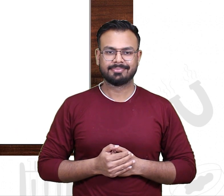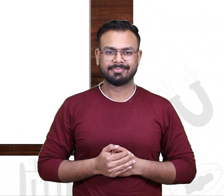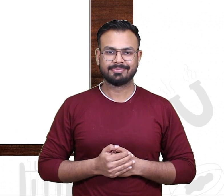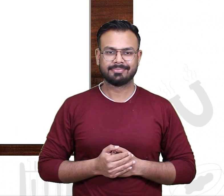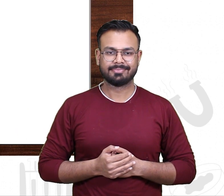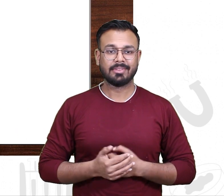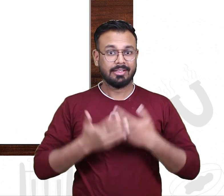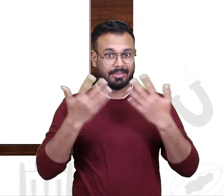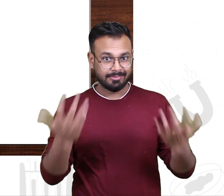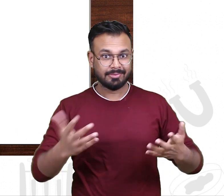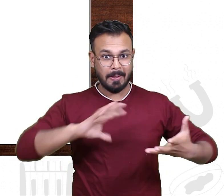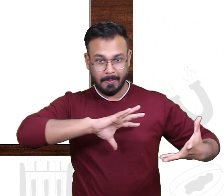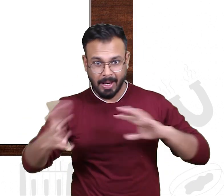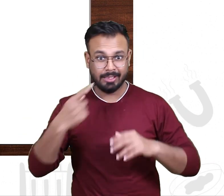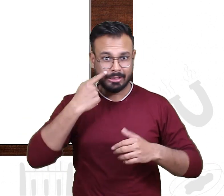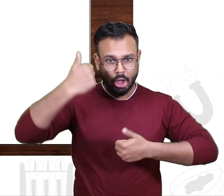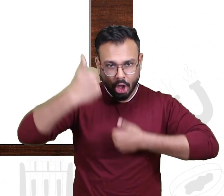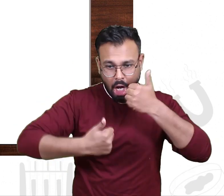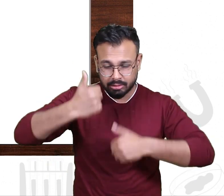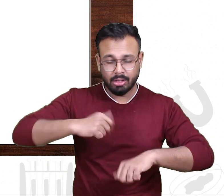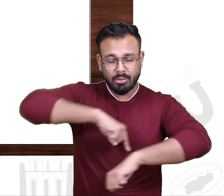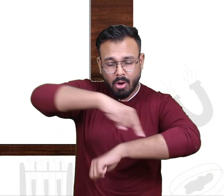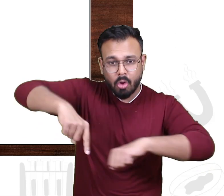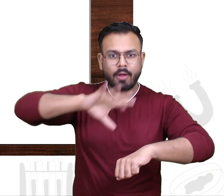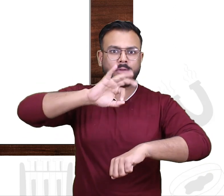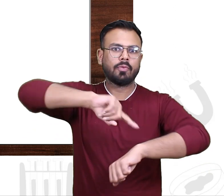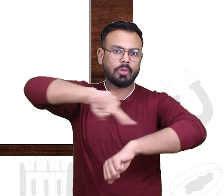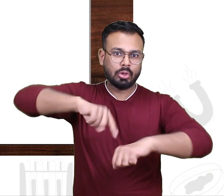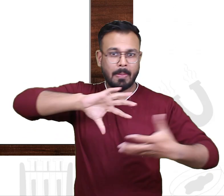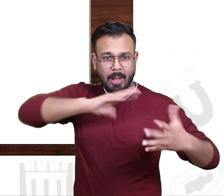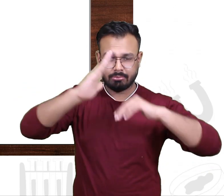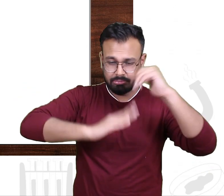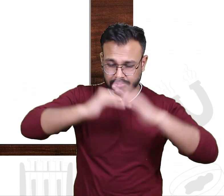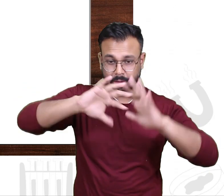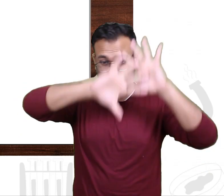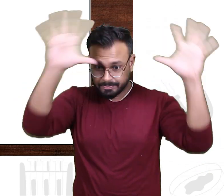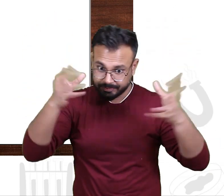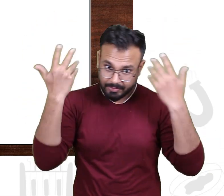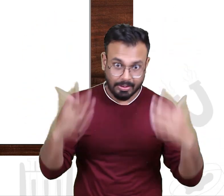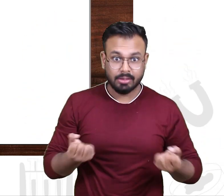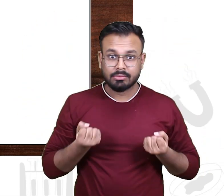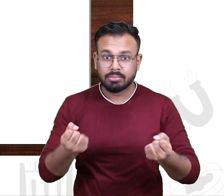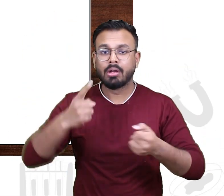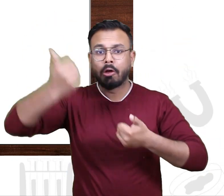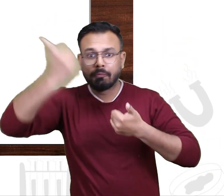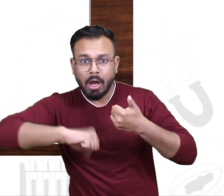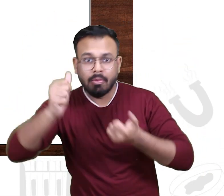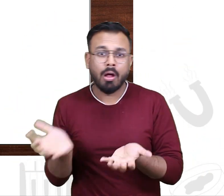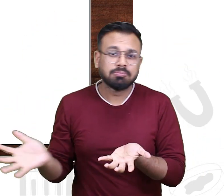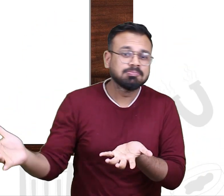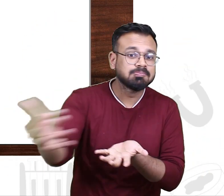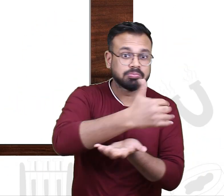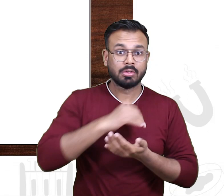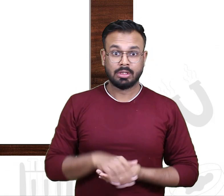The prototype was tested for around 50 hours in the field, and feedback was collected. Meanwhile, the CSIR asked to